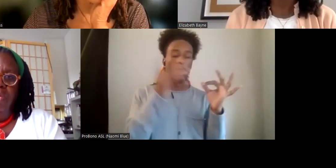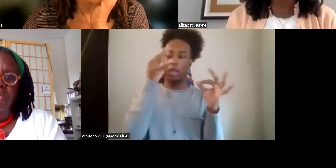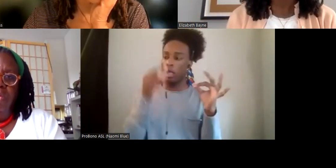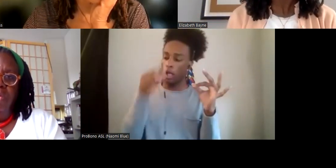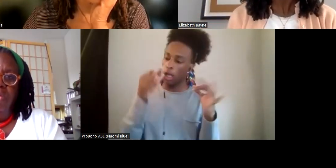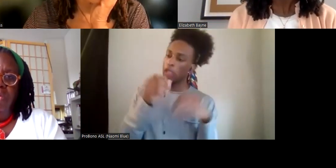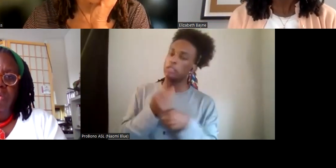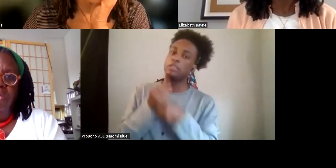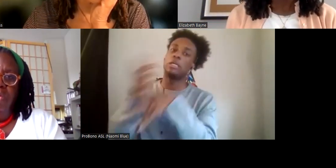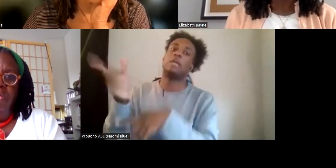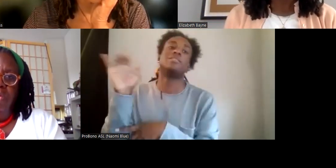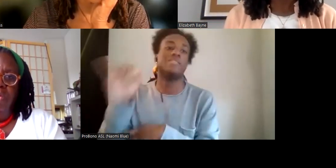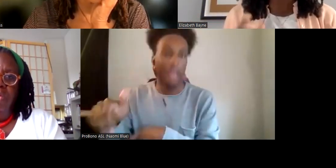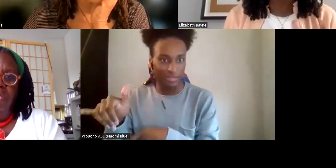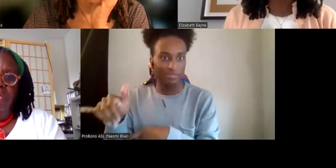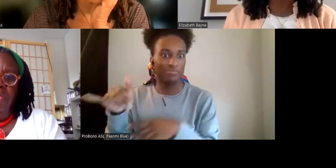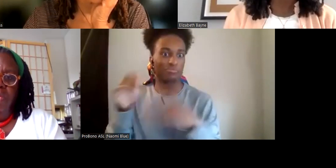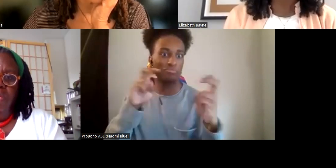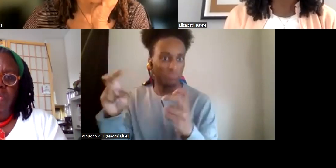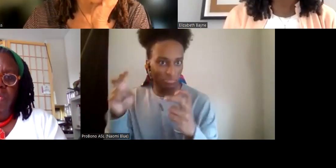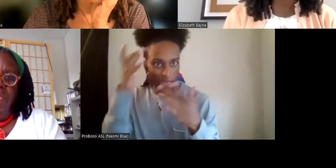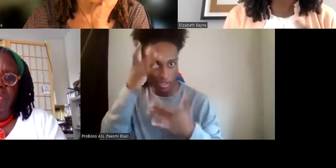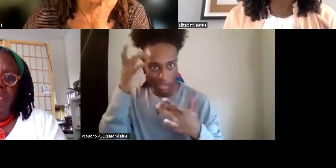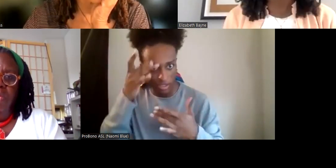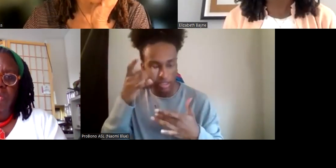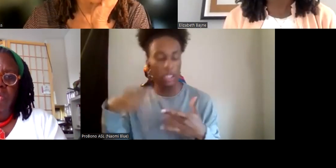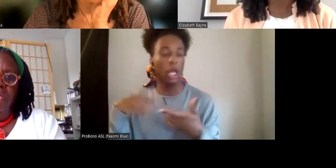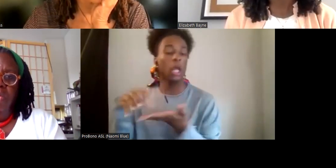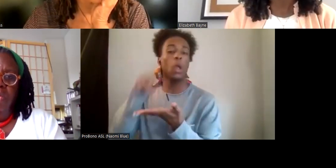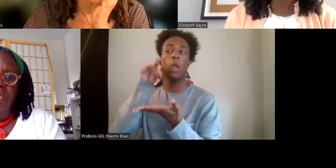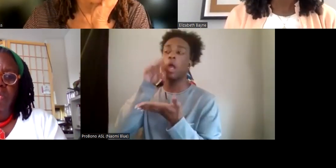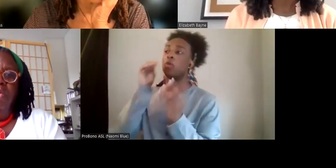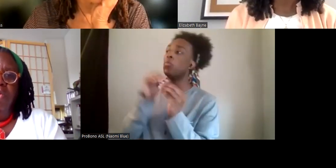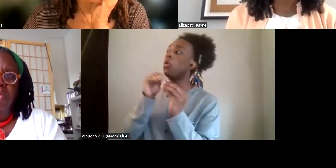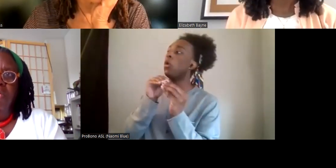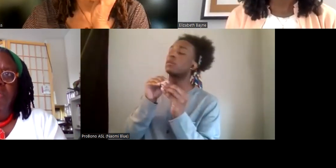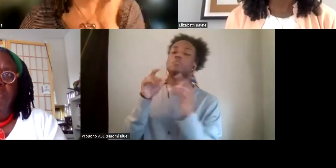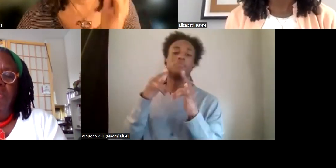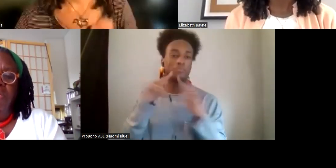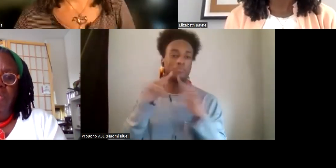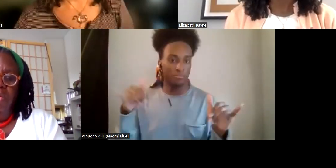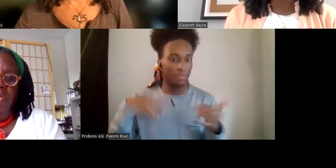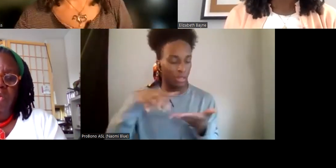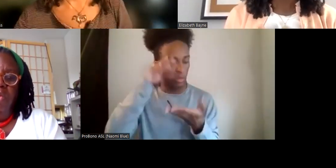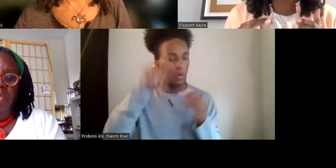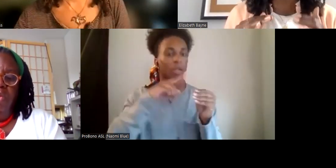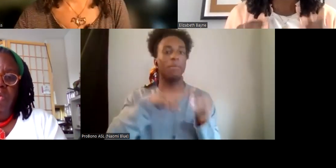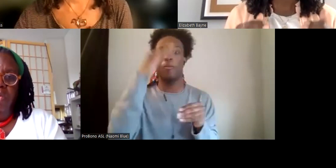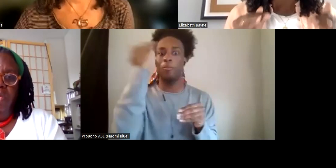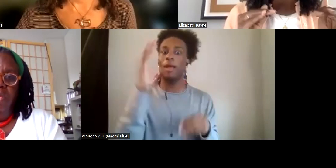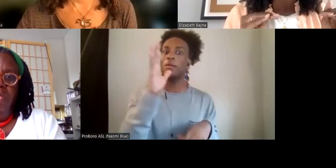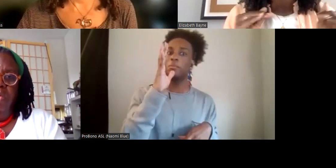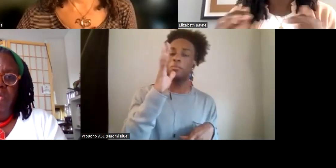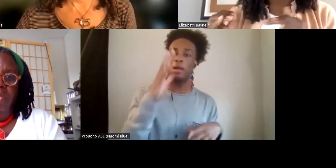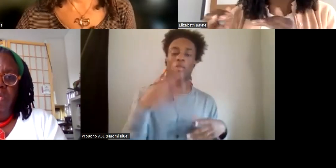And as I learned more about it, I learned more about Black maternal health and Black maternal mortality. But I knew